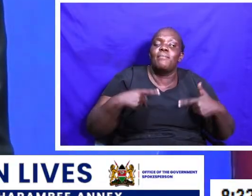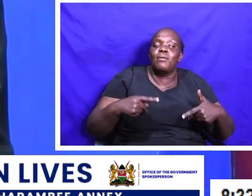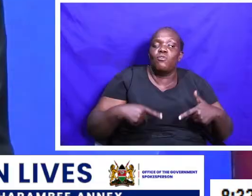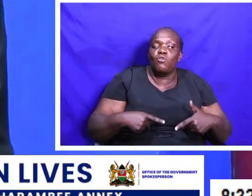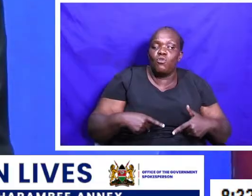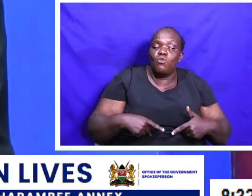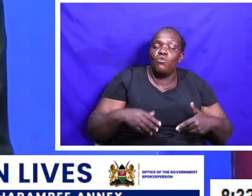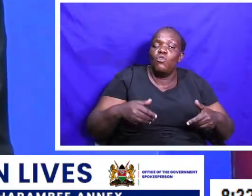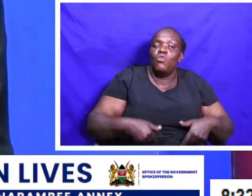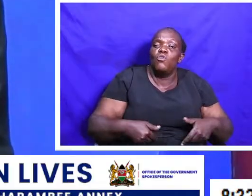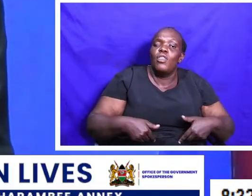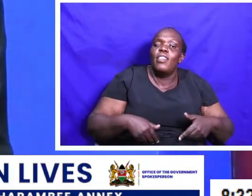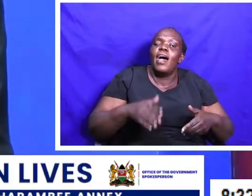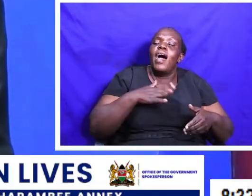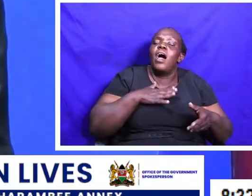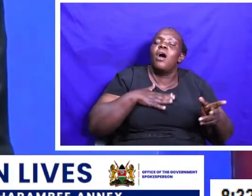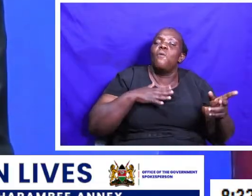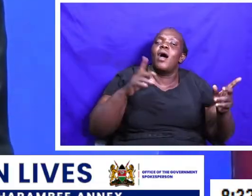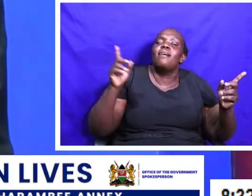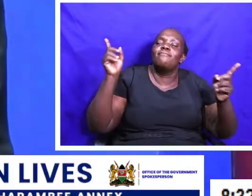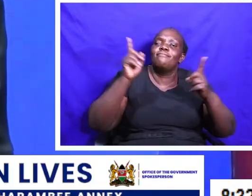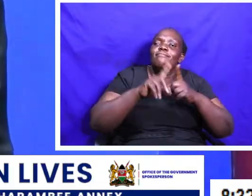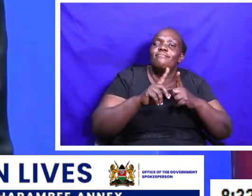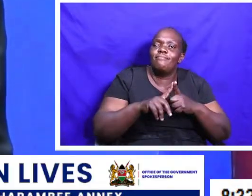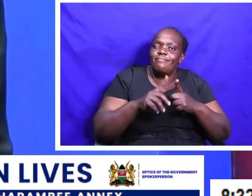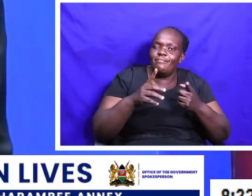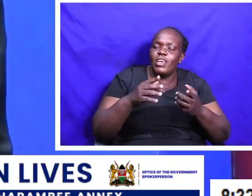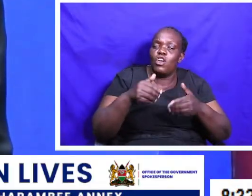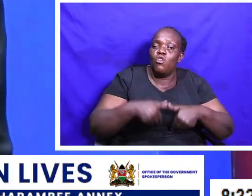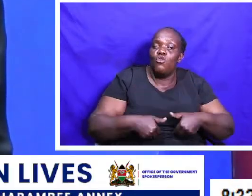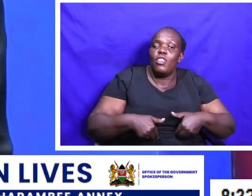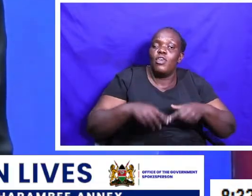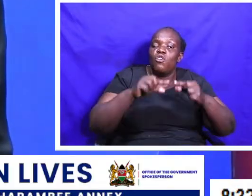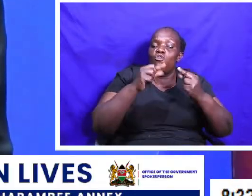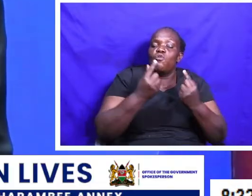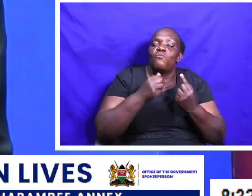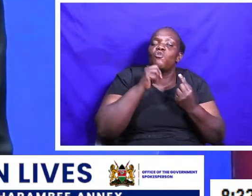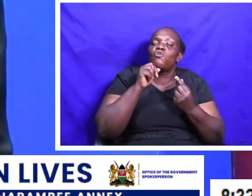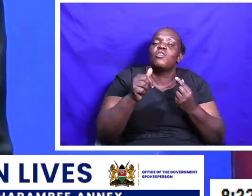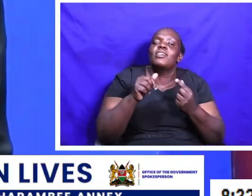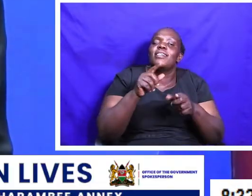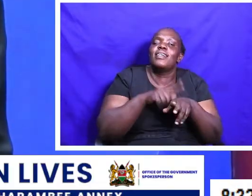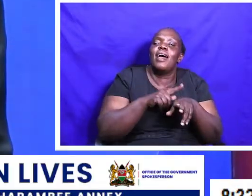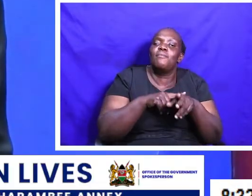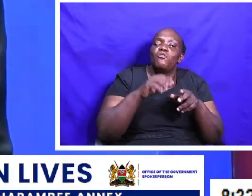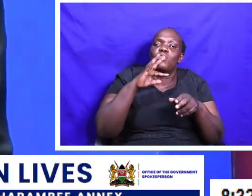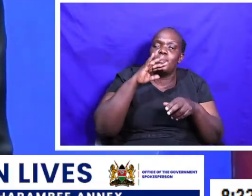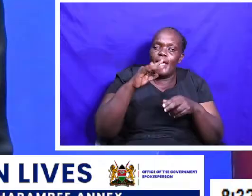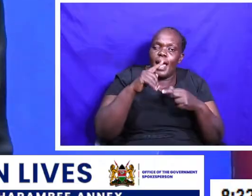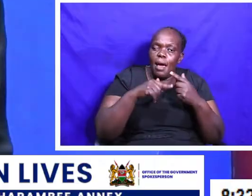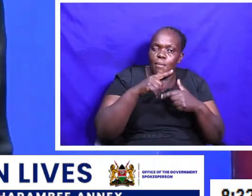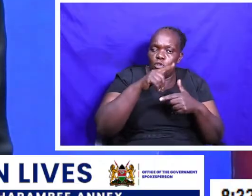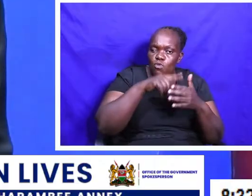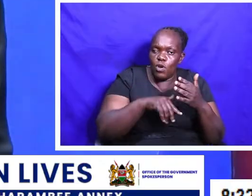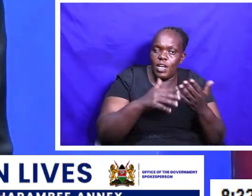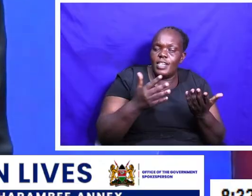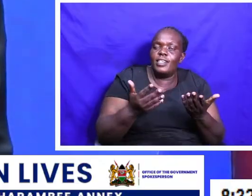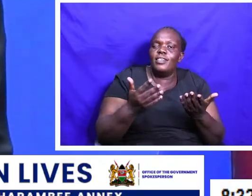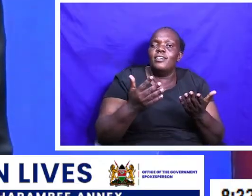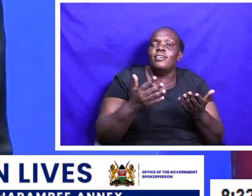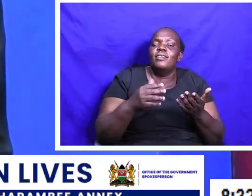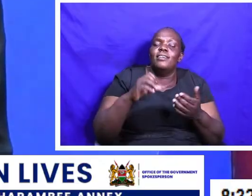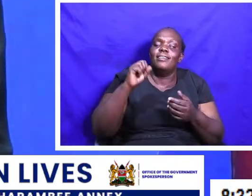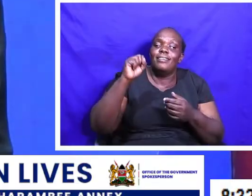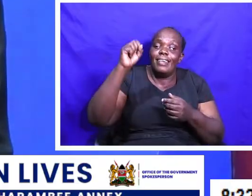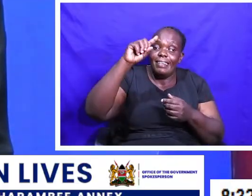mean the youth are our target. We want to make sure, you know, like when we talk about, you know, you had